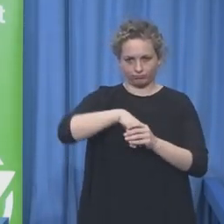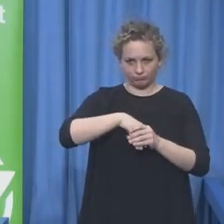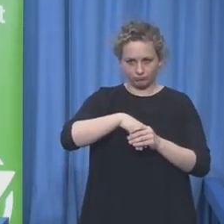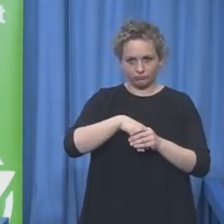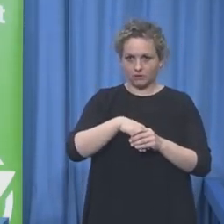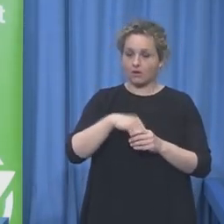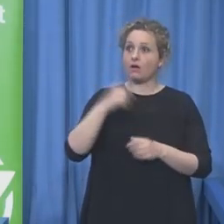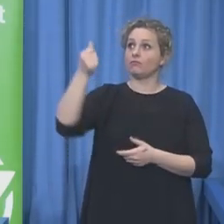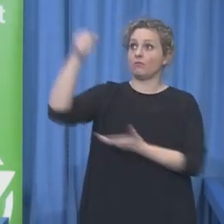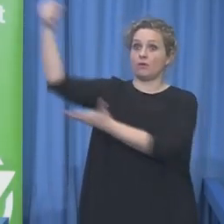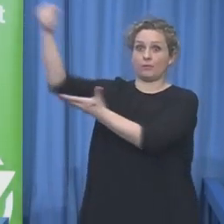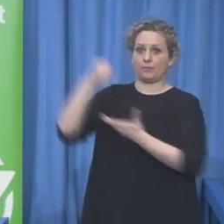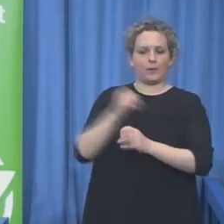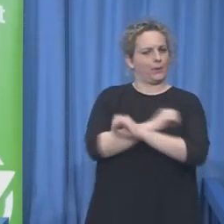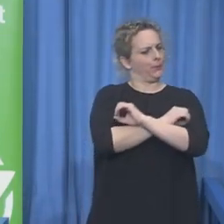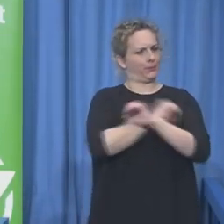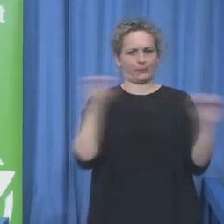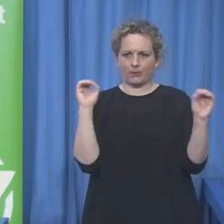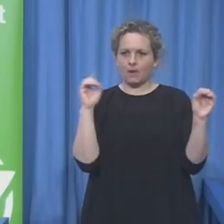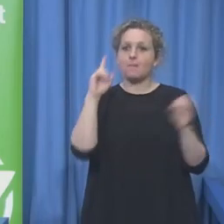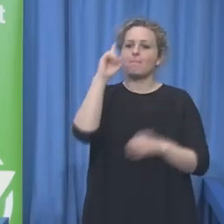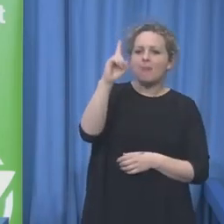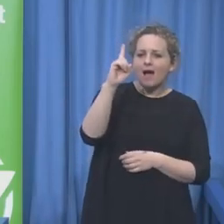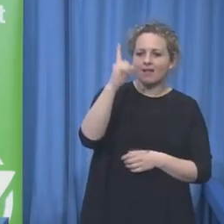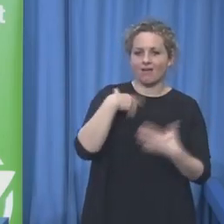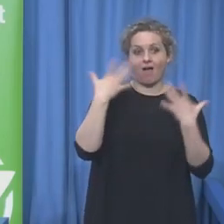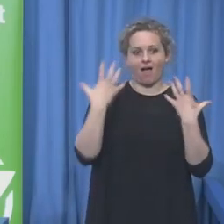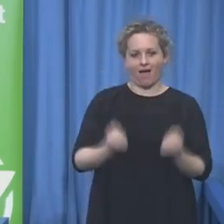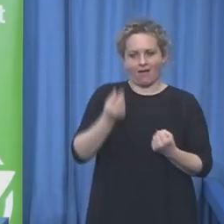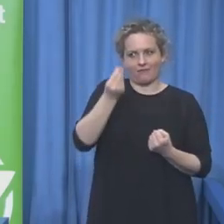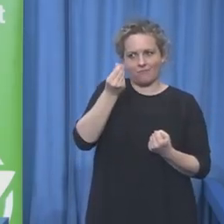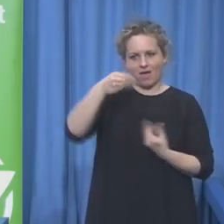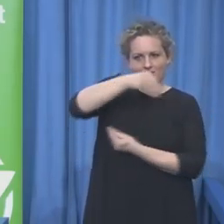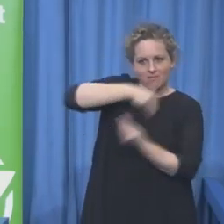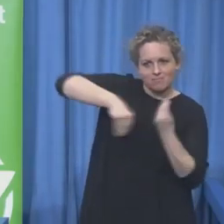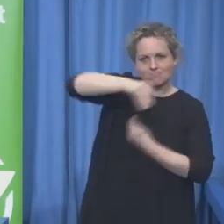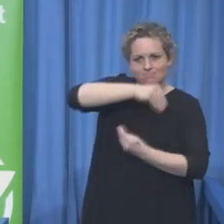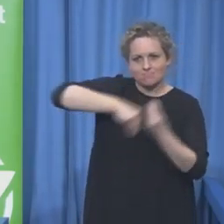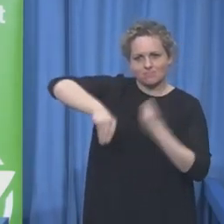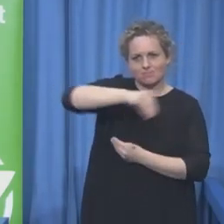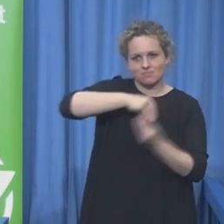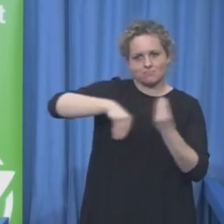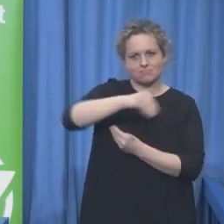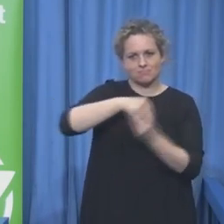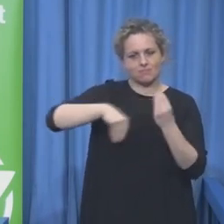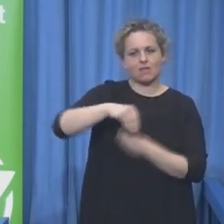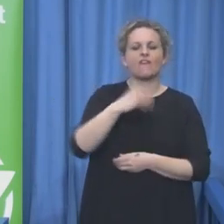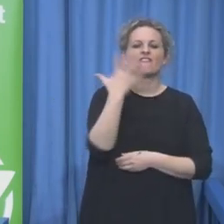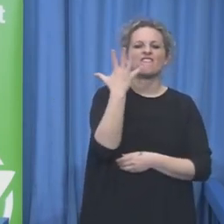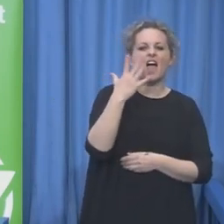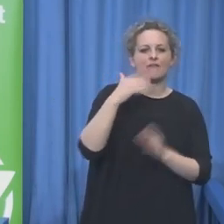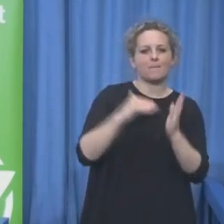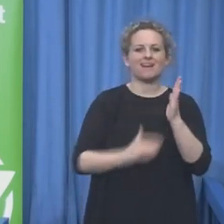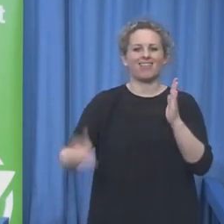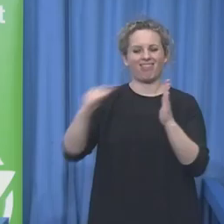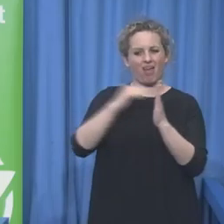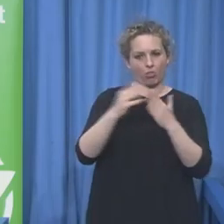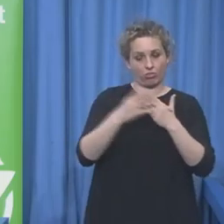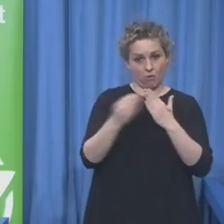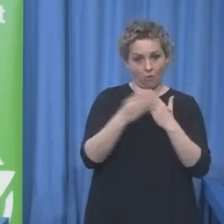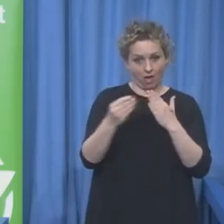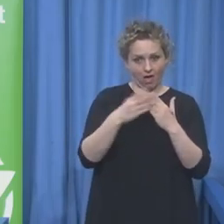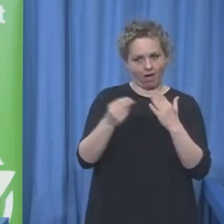is $15 million a year. We have two revenue streams. One of them is for our